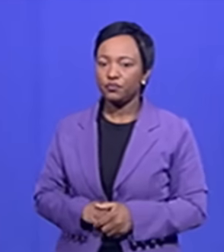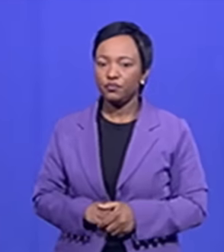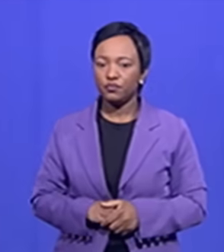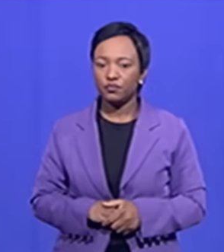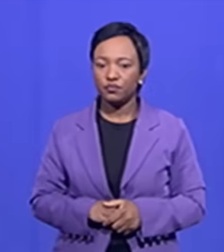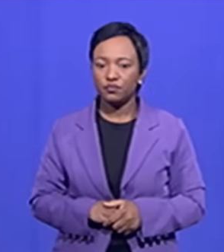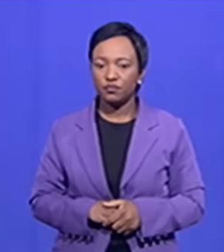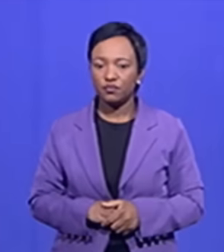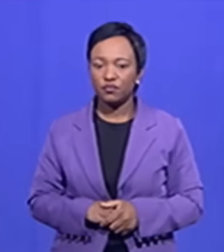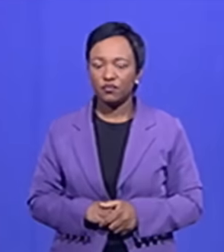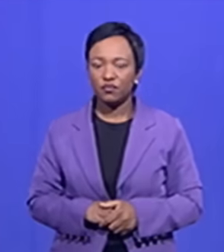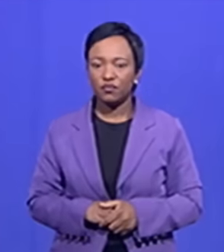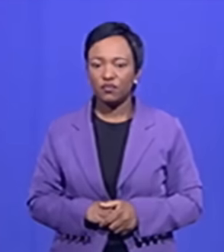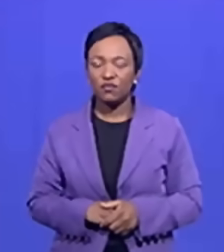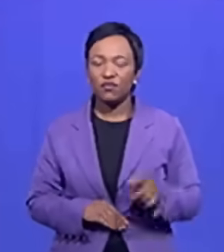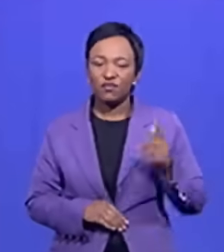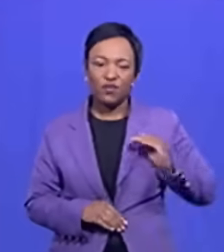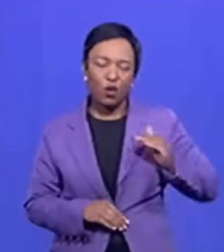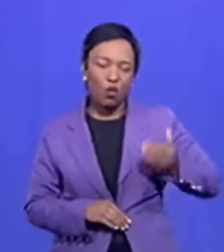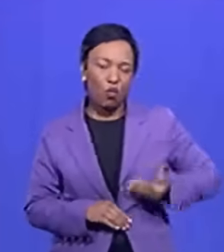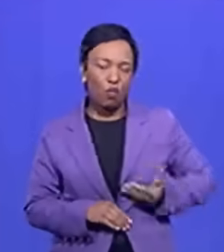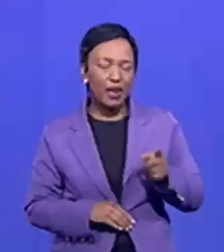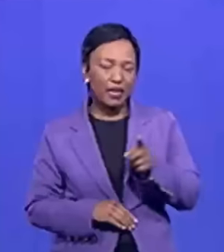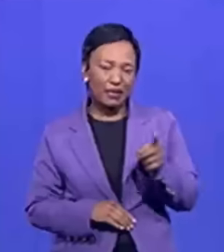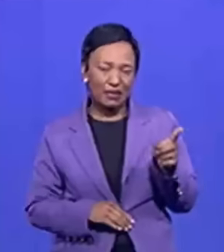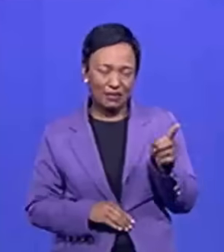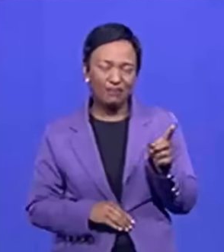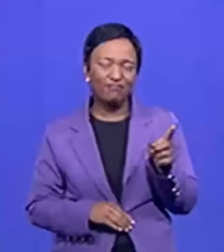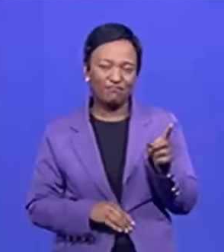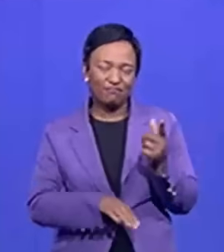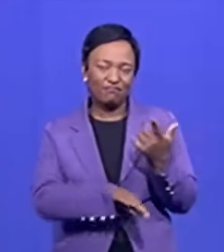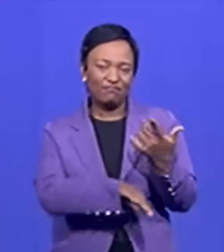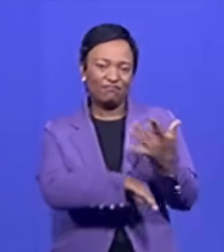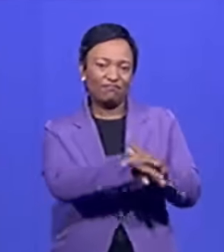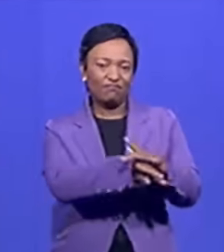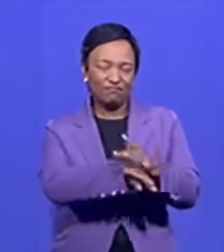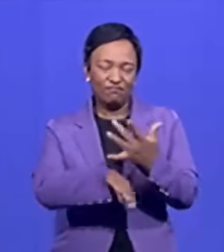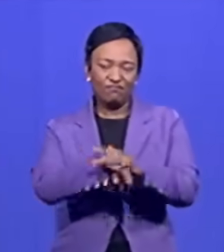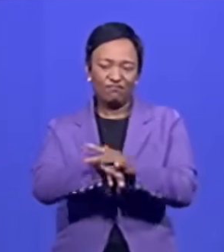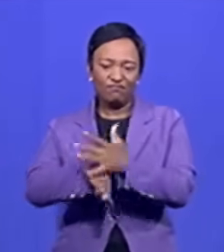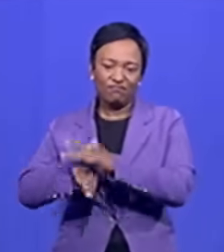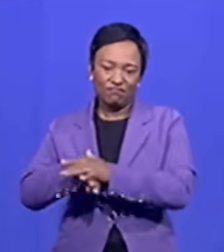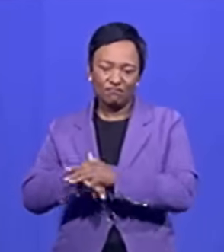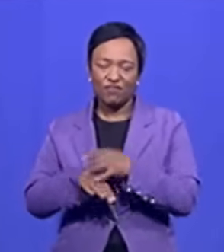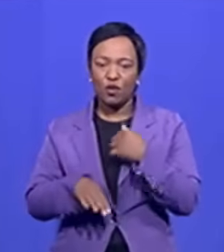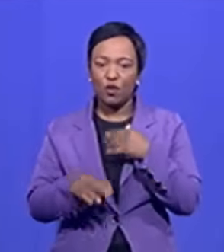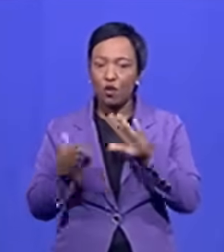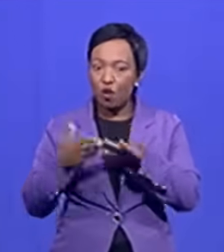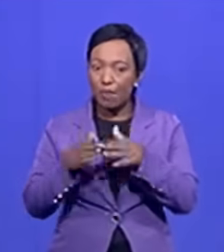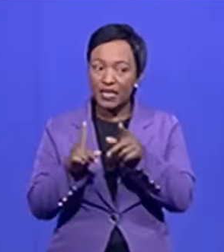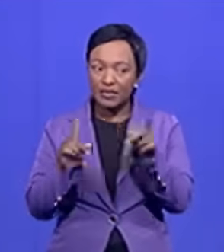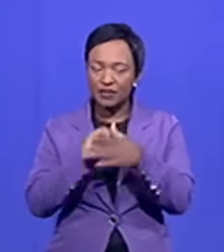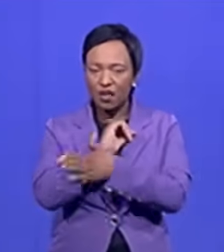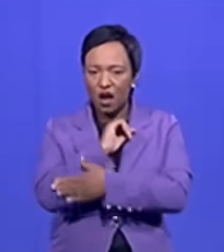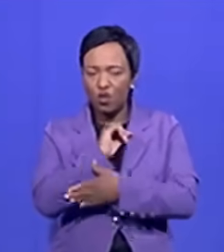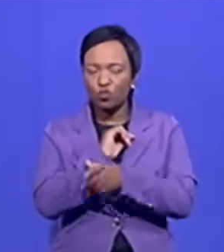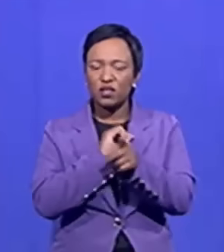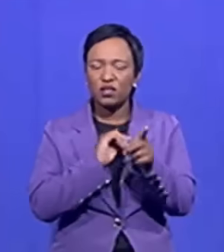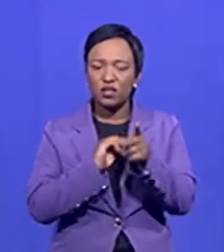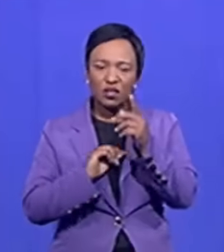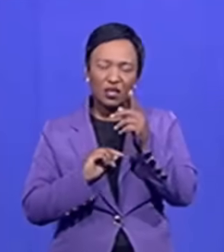When we lost women, you know, this touches the community, touches the nation at large.